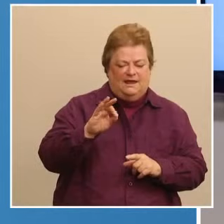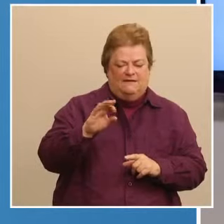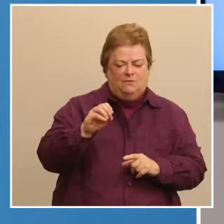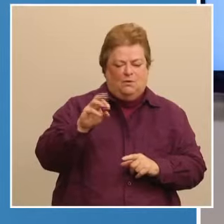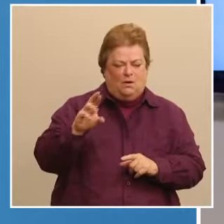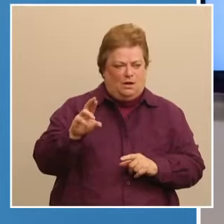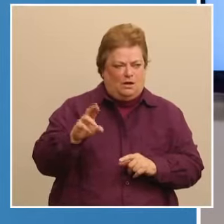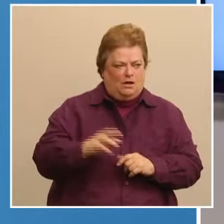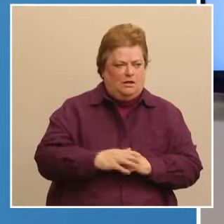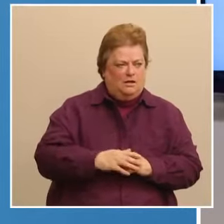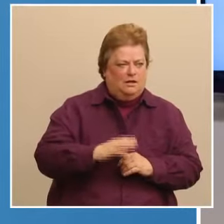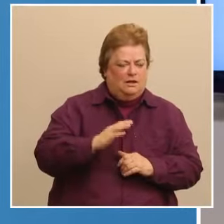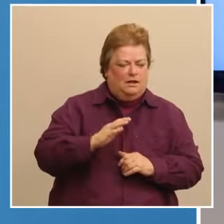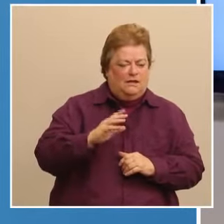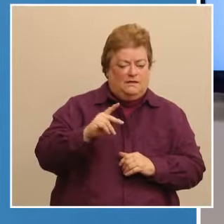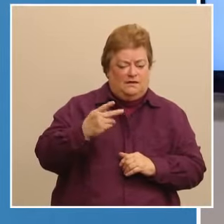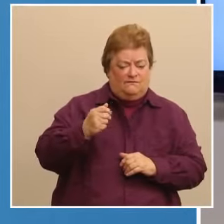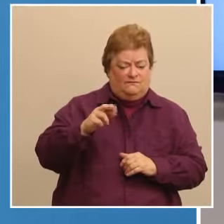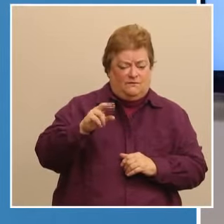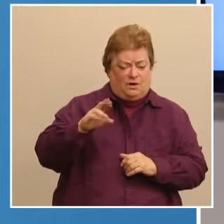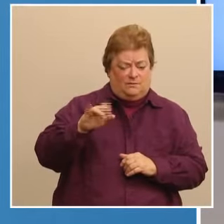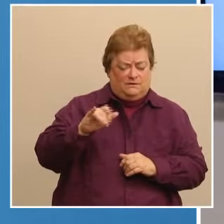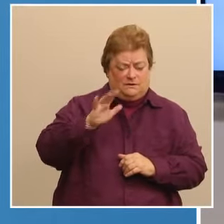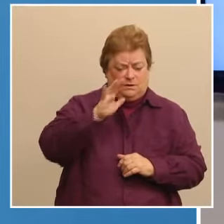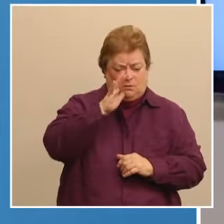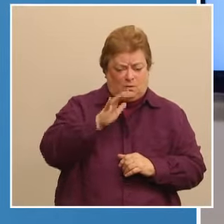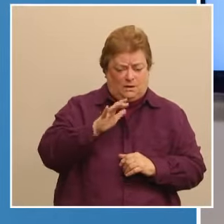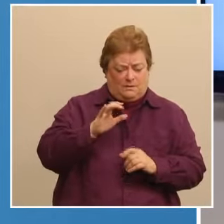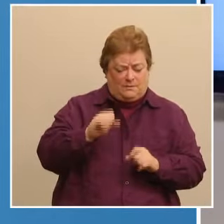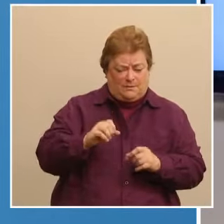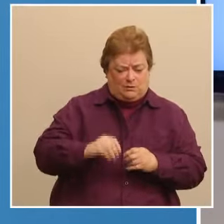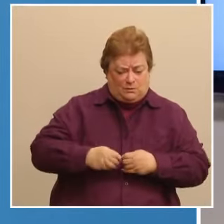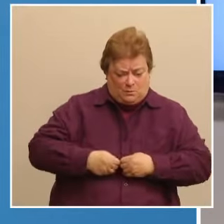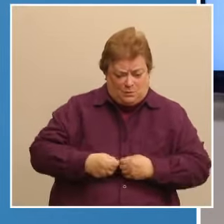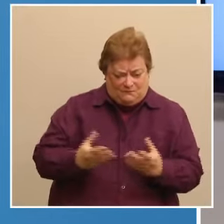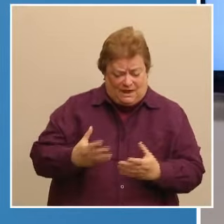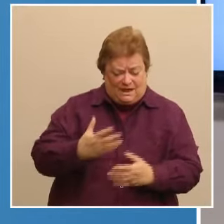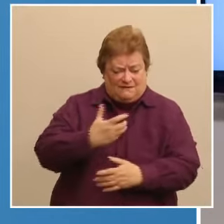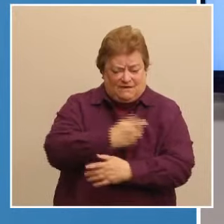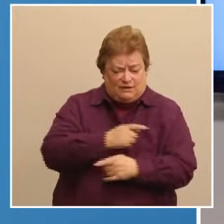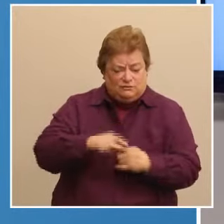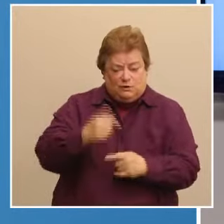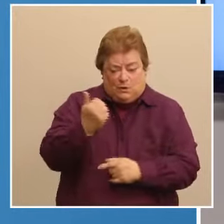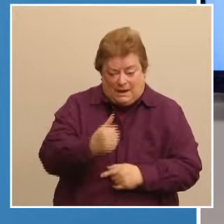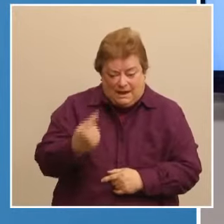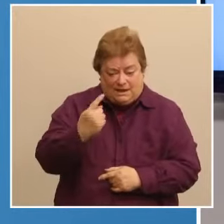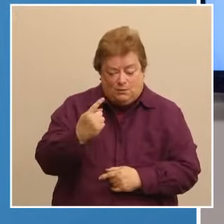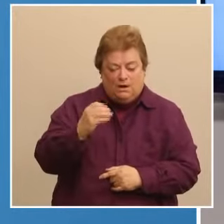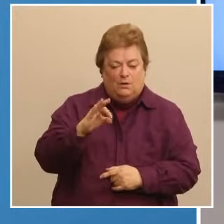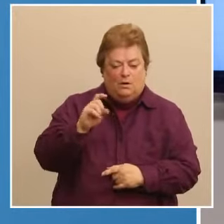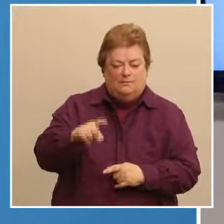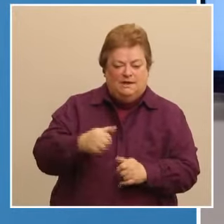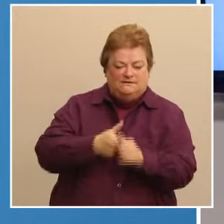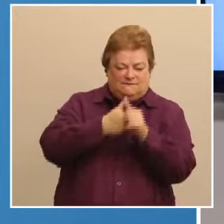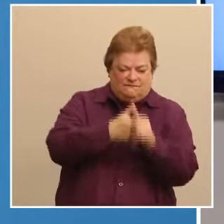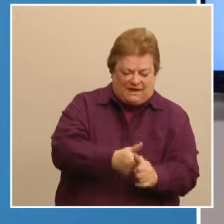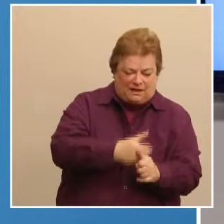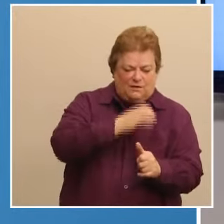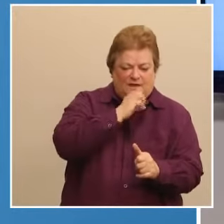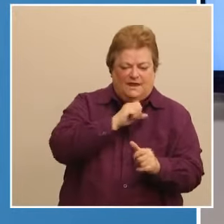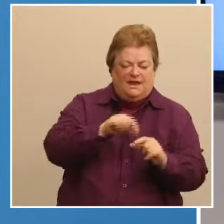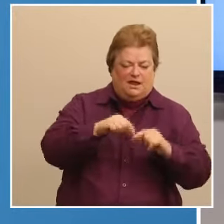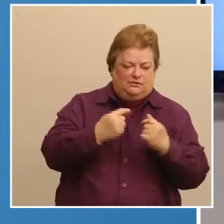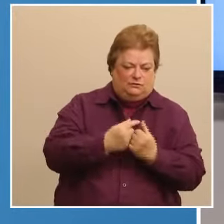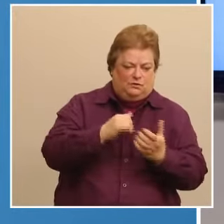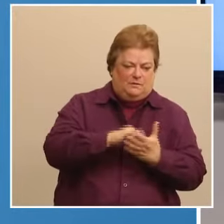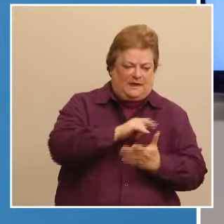KFOR. Are the pharmacies going to be able to provide vaccine to anyone, or will they have to abide by the same age groups that the public